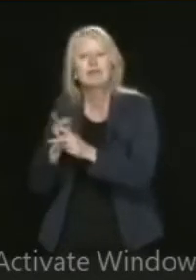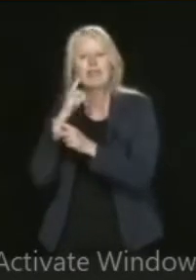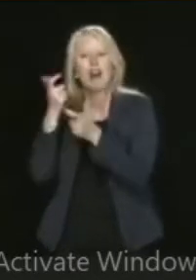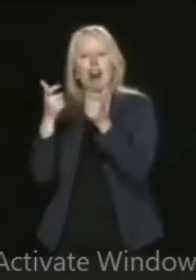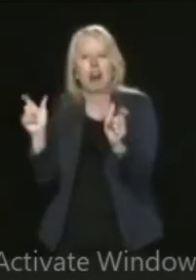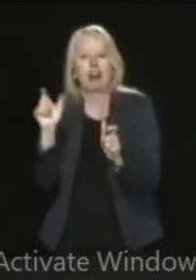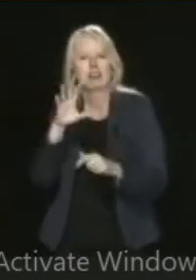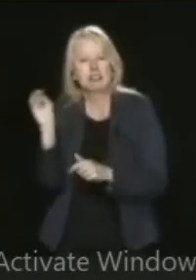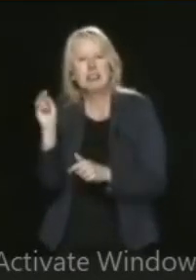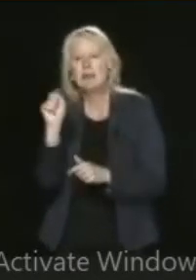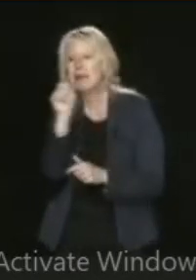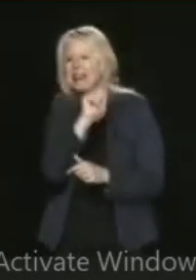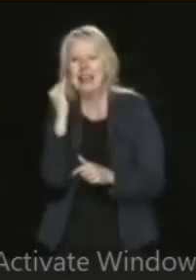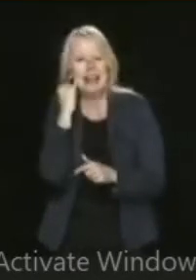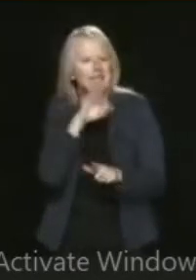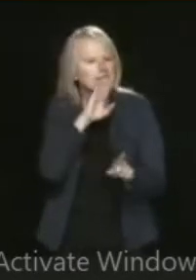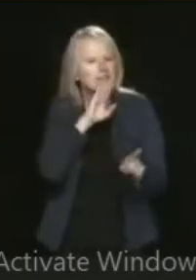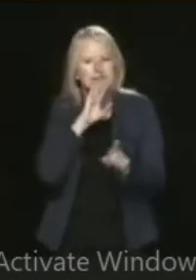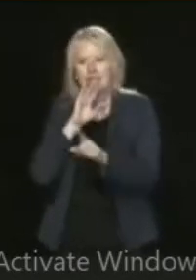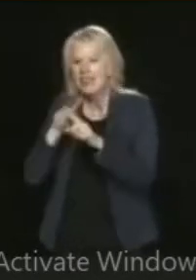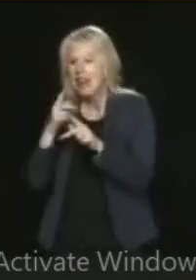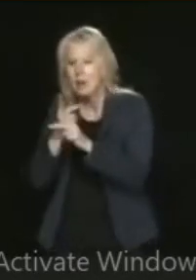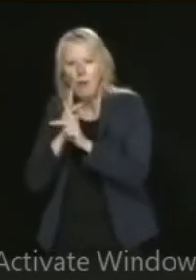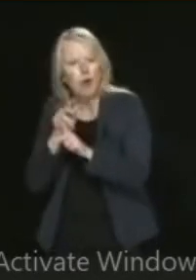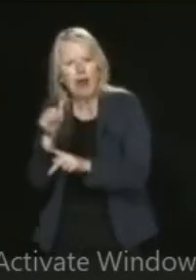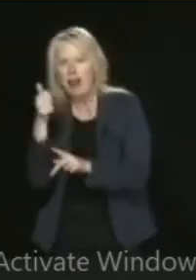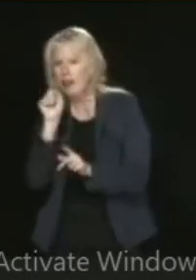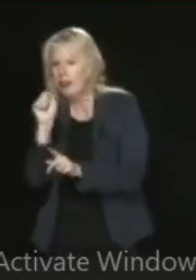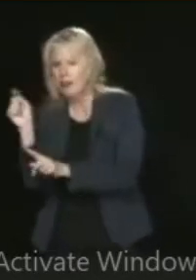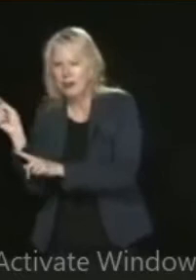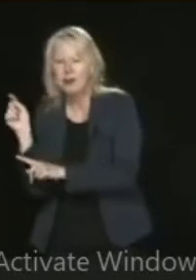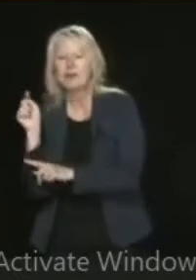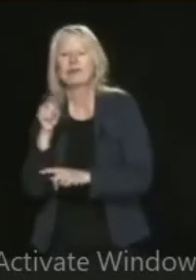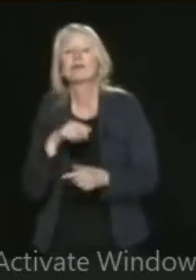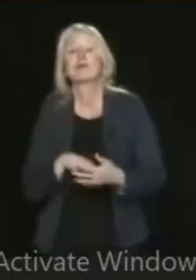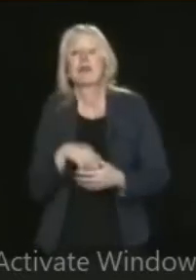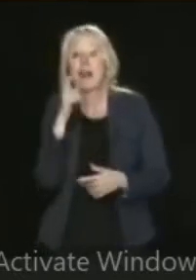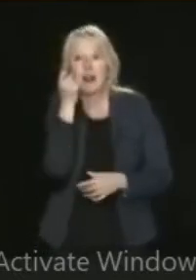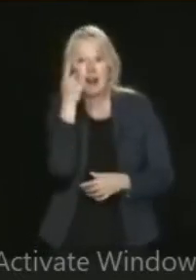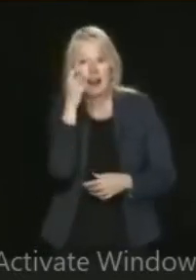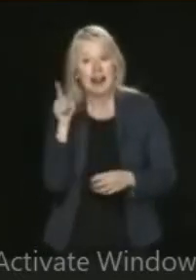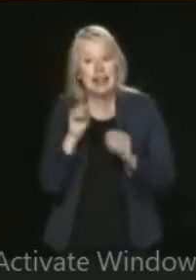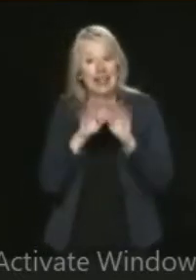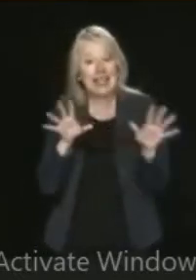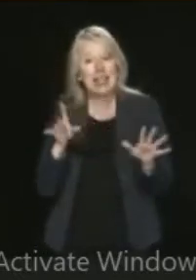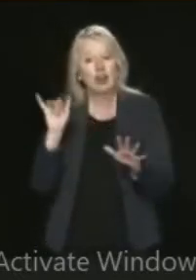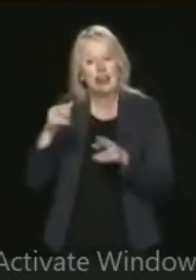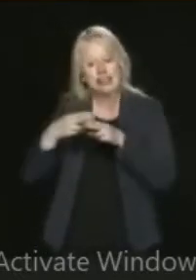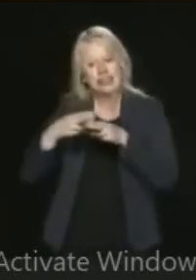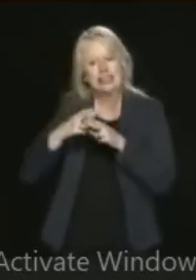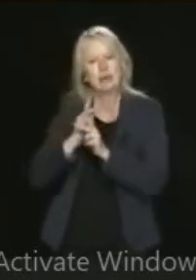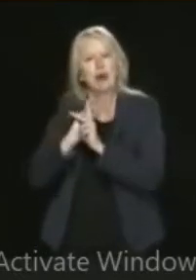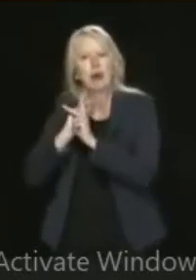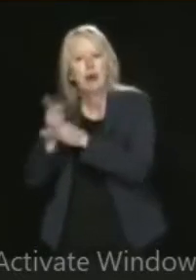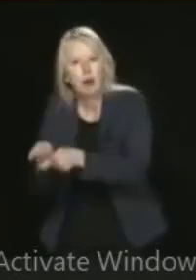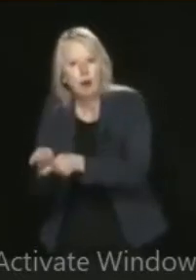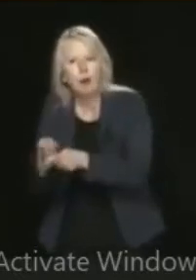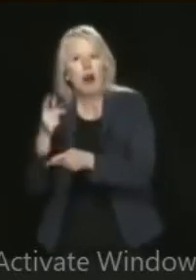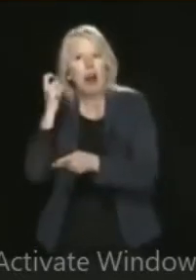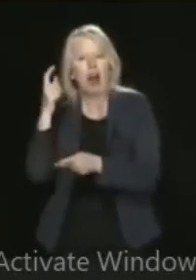obtain financing through other means. But let me be clear, these are bridge loans, not